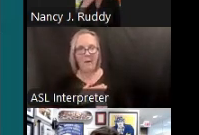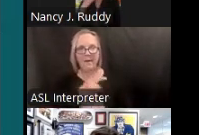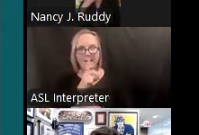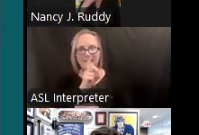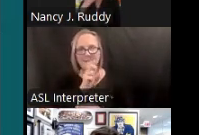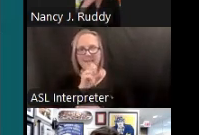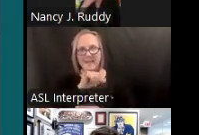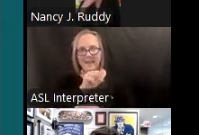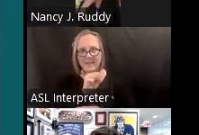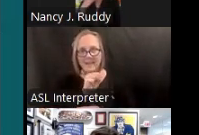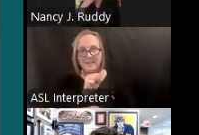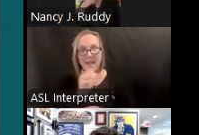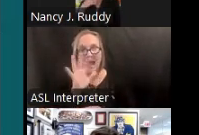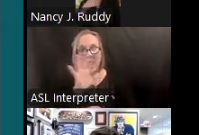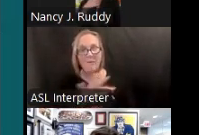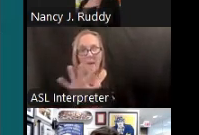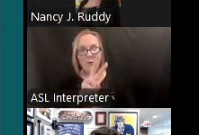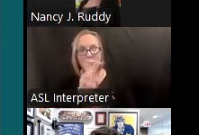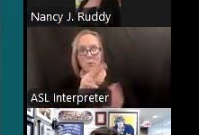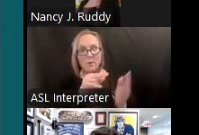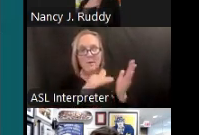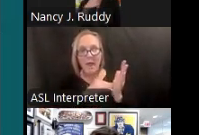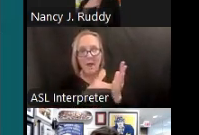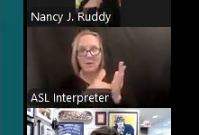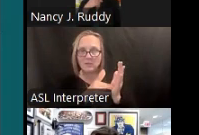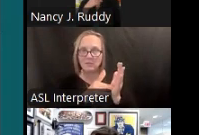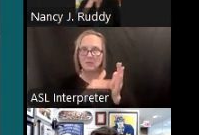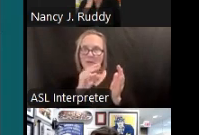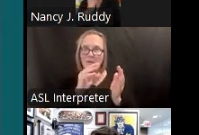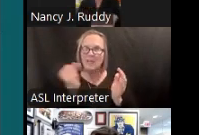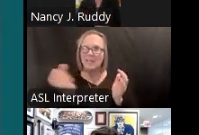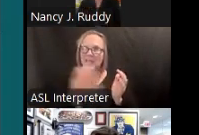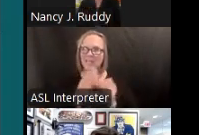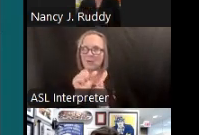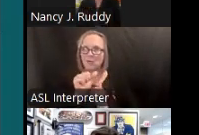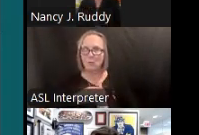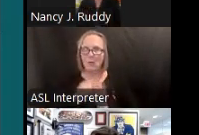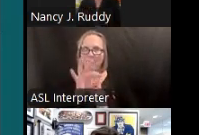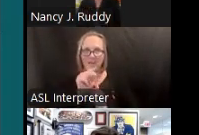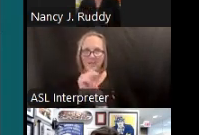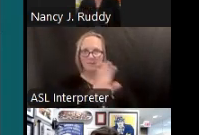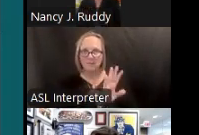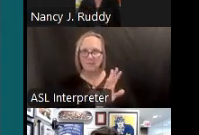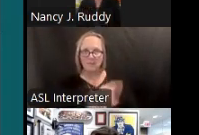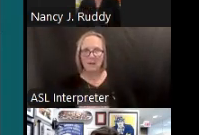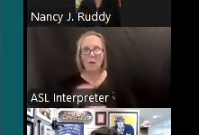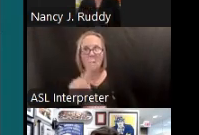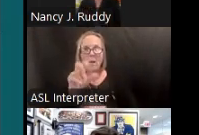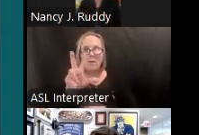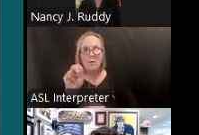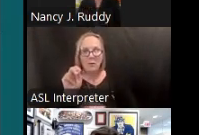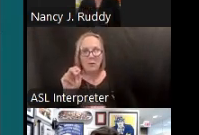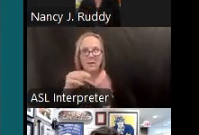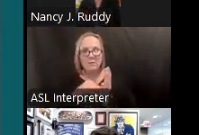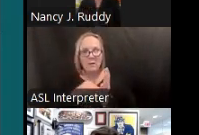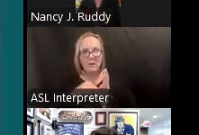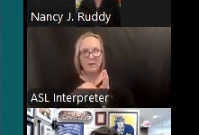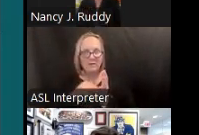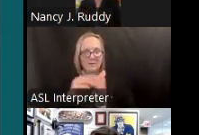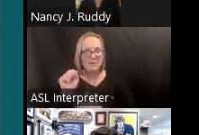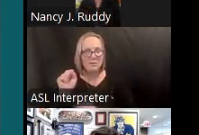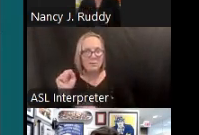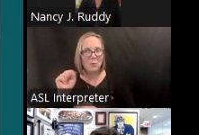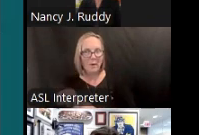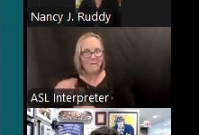project consists of about 200,000 gross square feet of gaming facility, 130,000 gross square feet of food